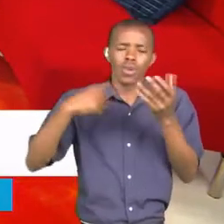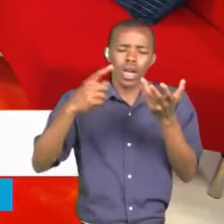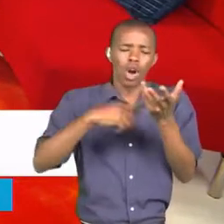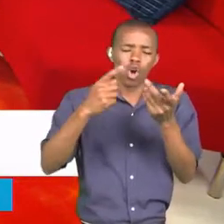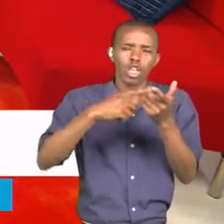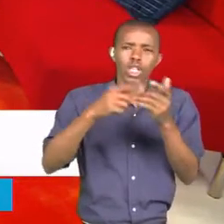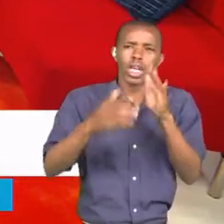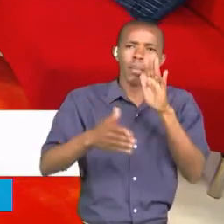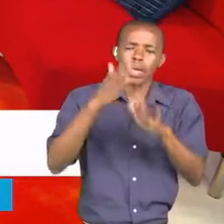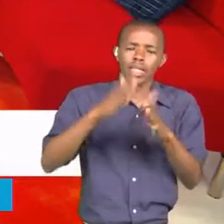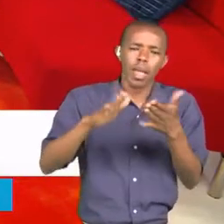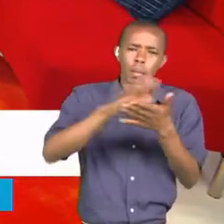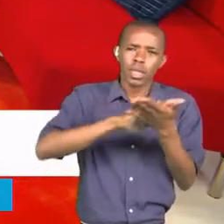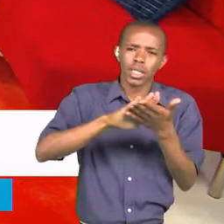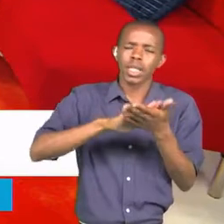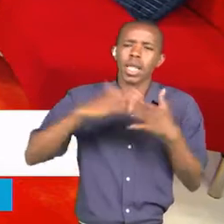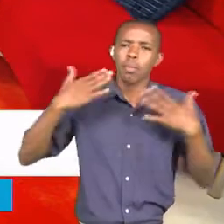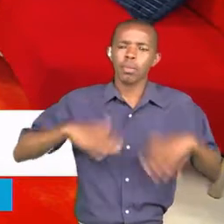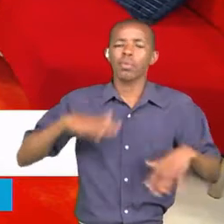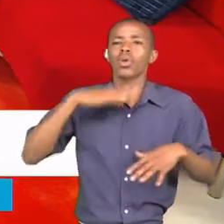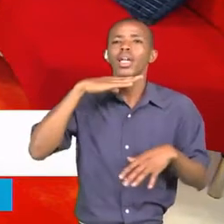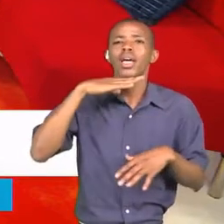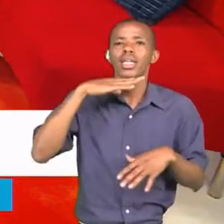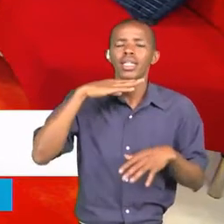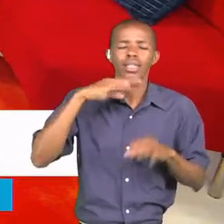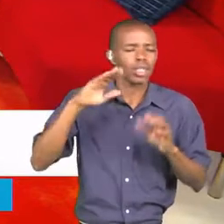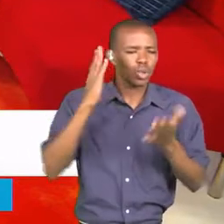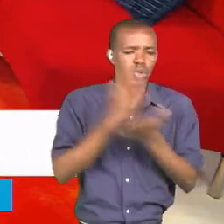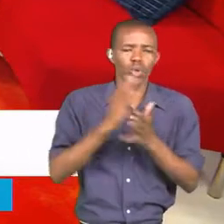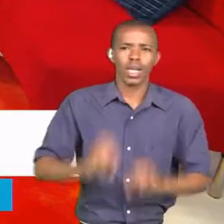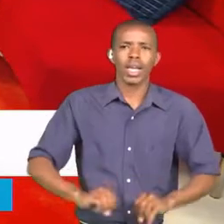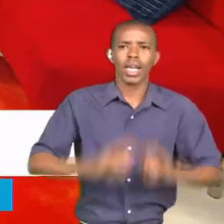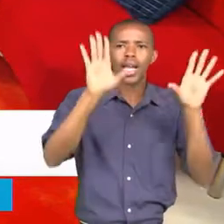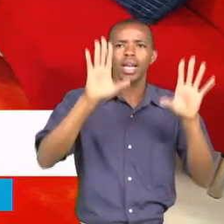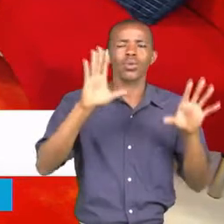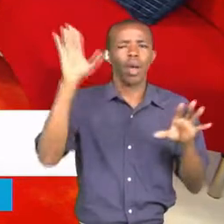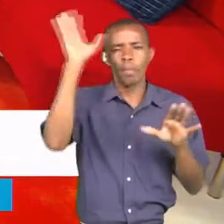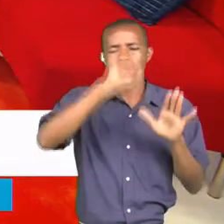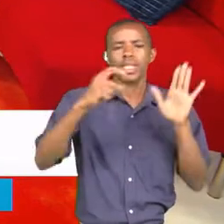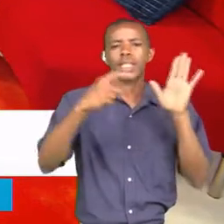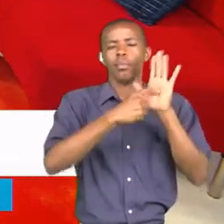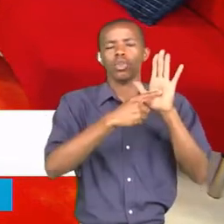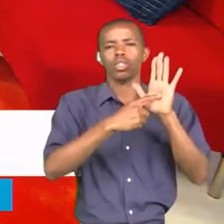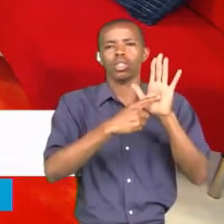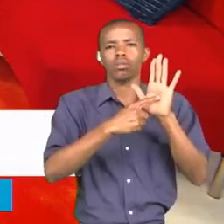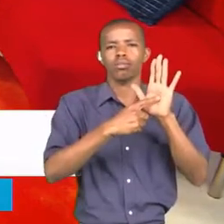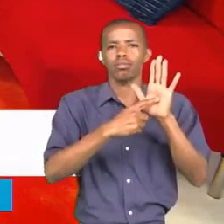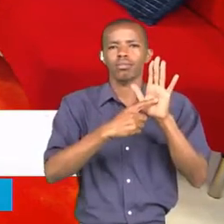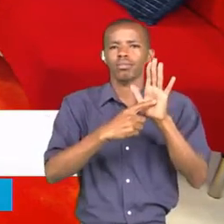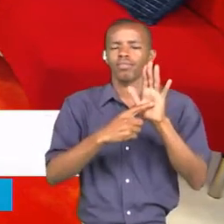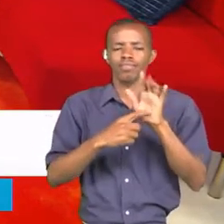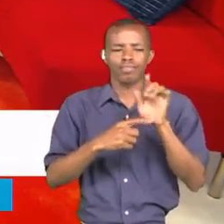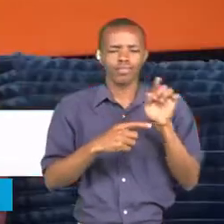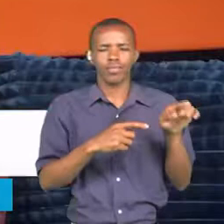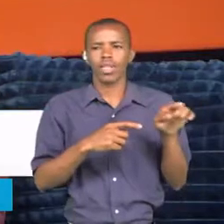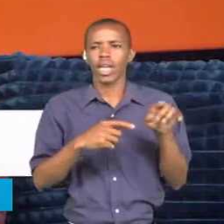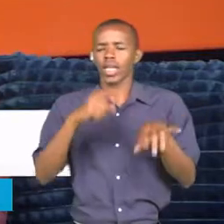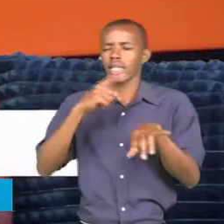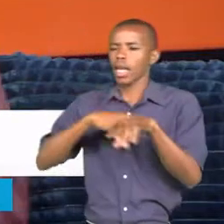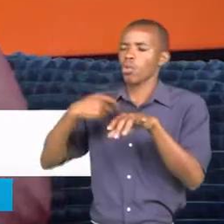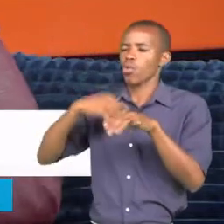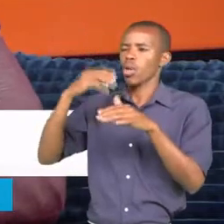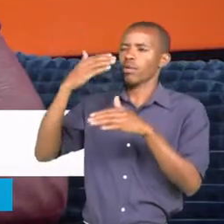emergencies based on the people who died, then clearly we are missing the point. Absolutely. Now, Kelvin, as we wind